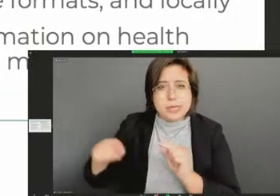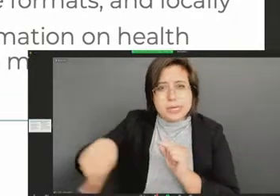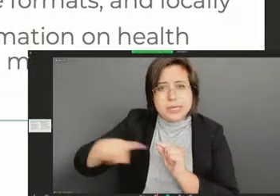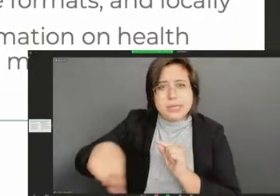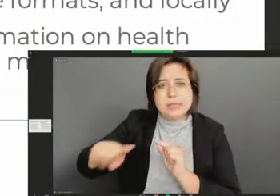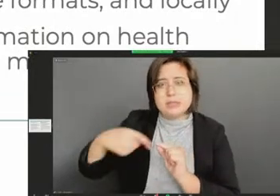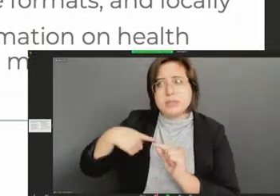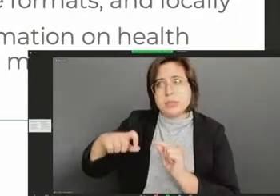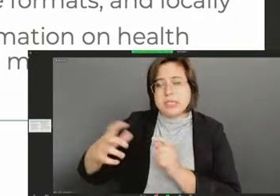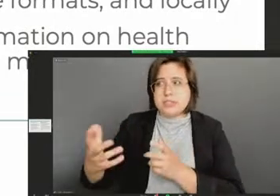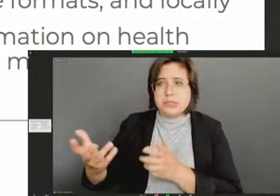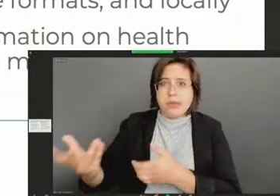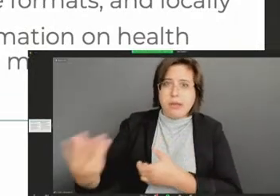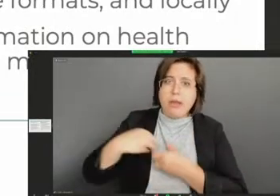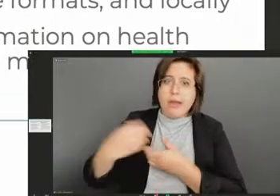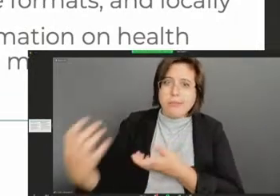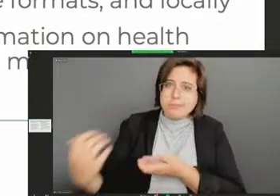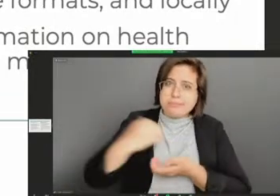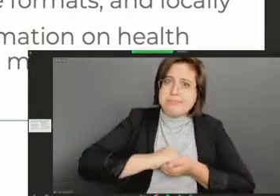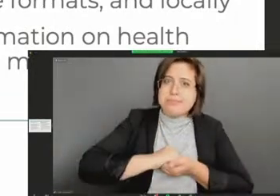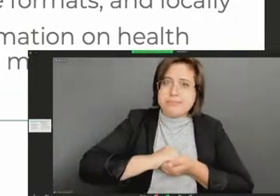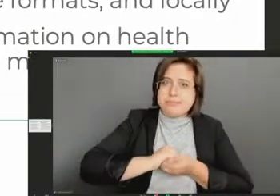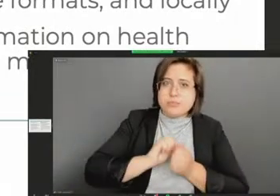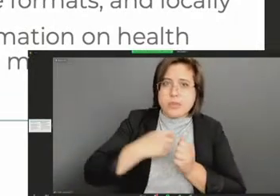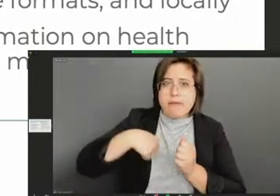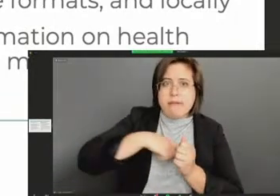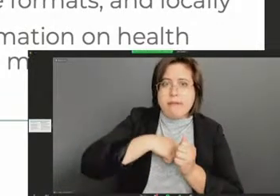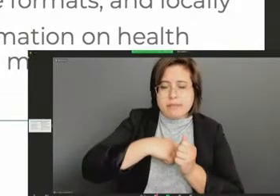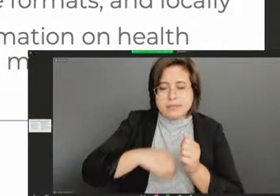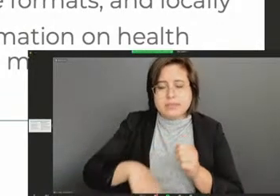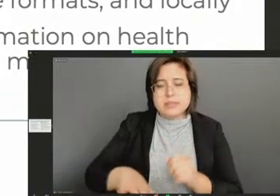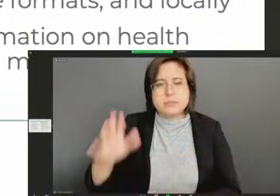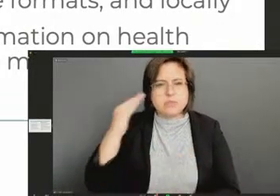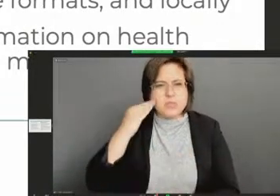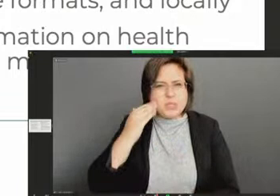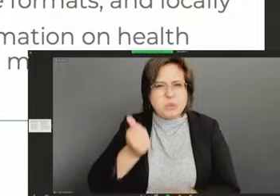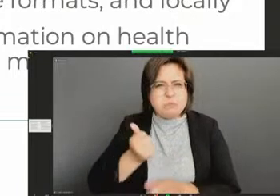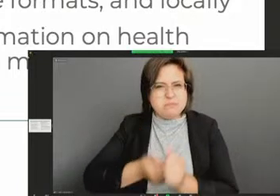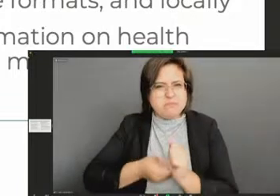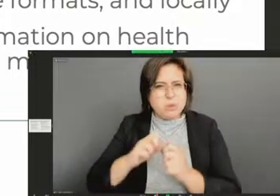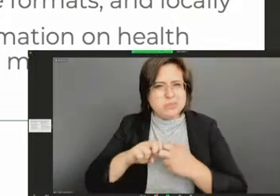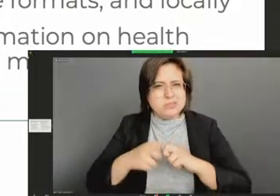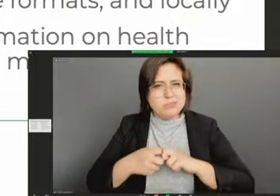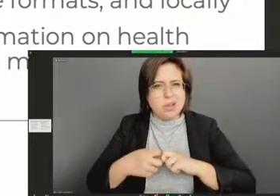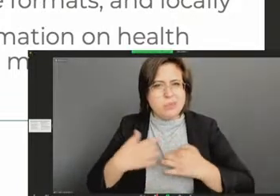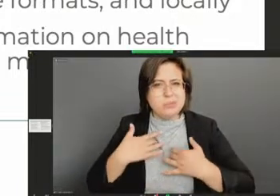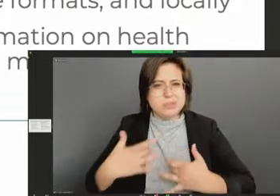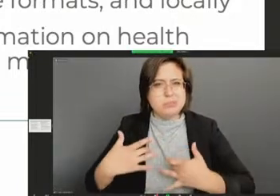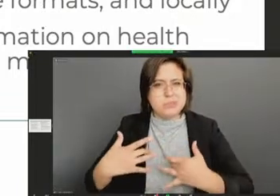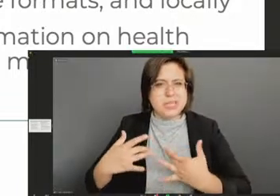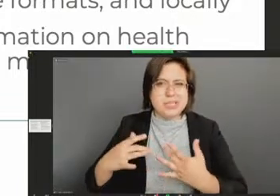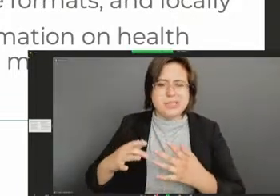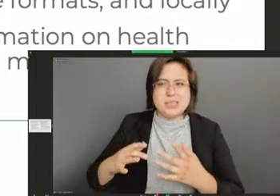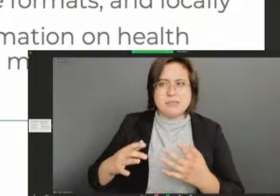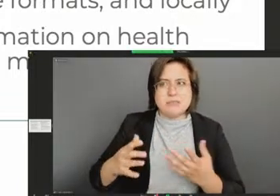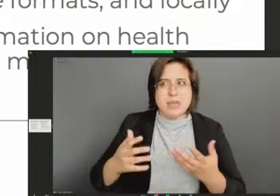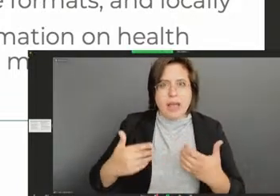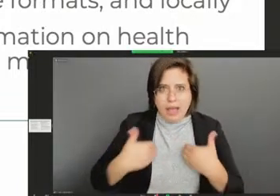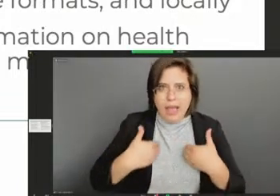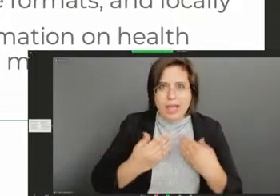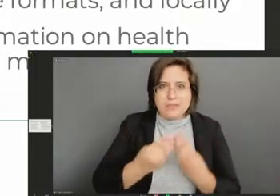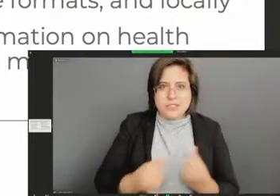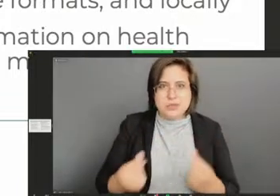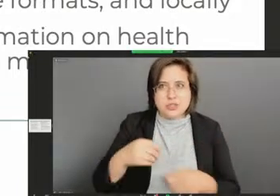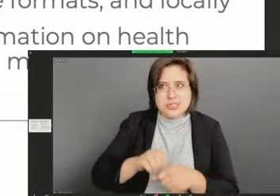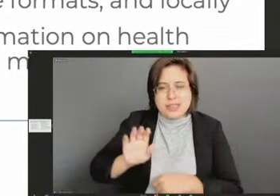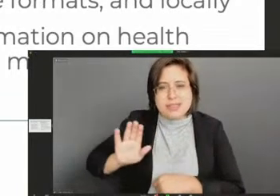bring into the fold. As you know, most problems have inherent solutions in the community that